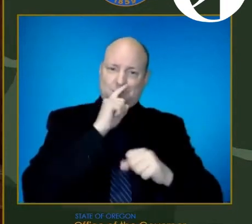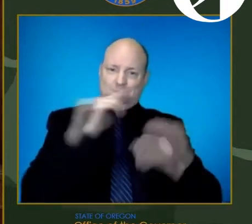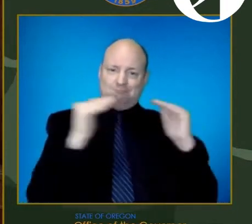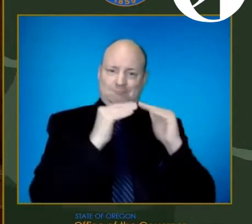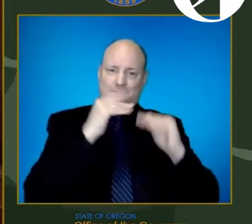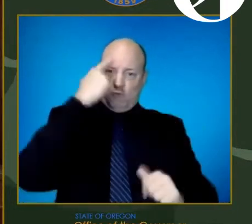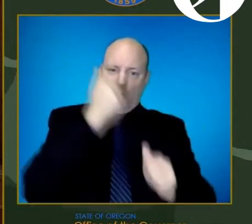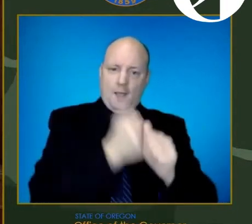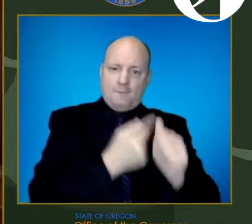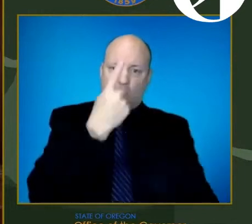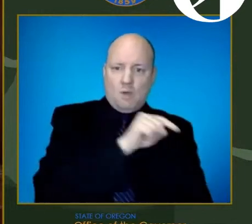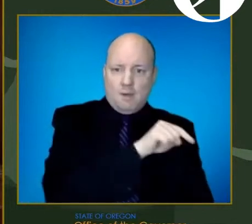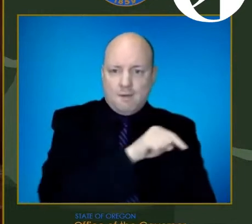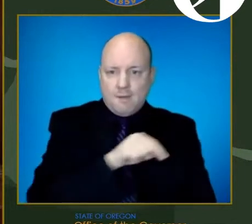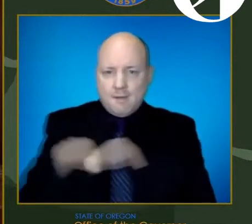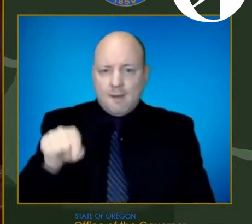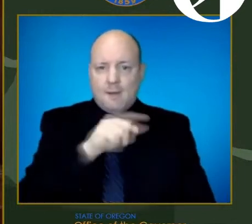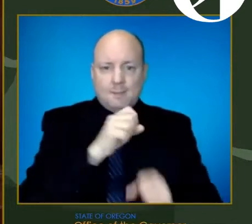must build back better.